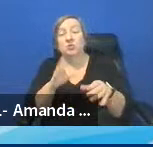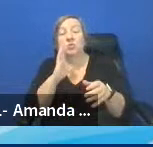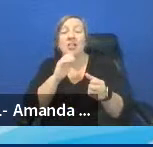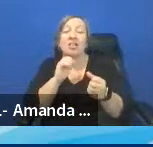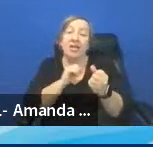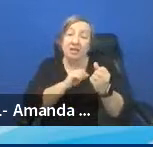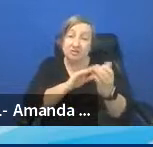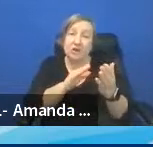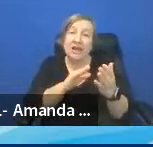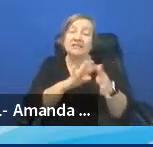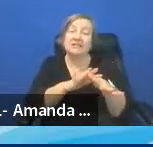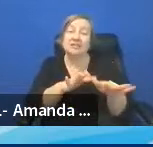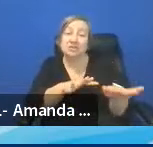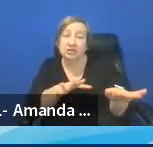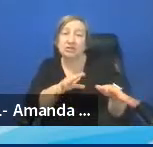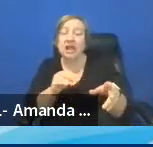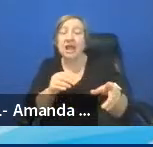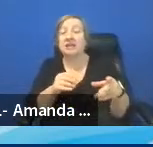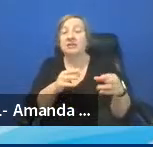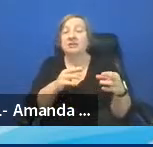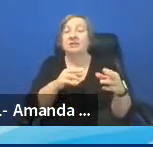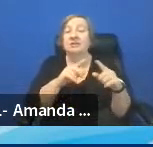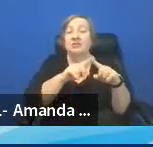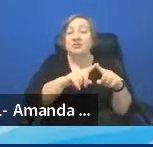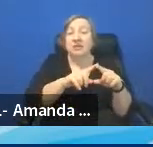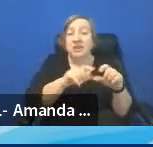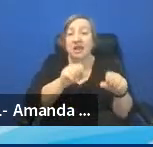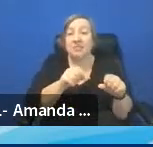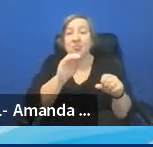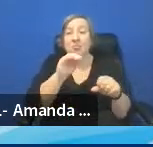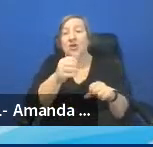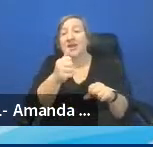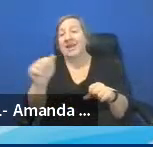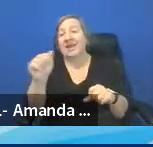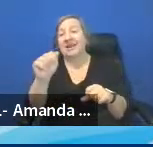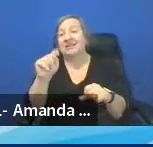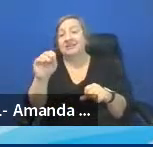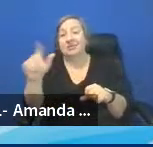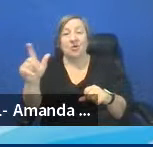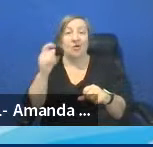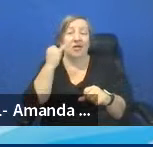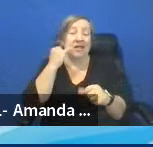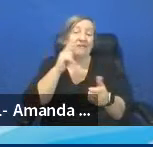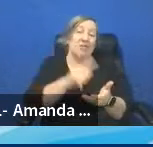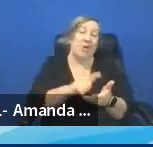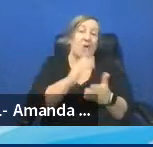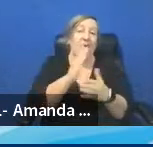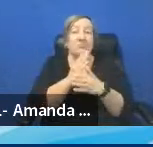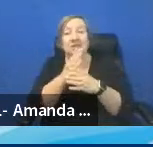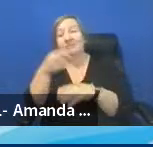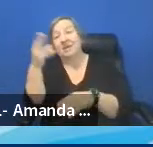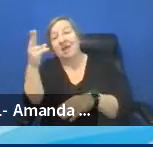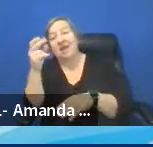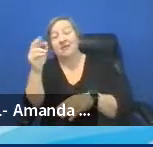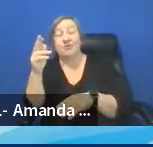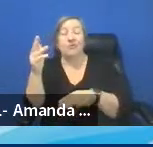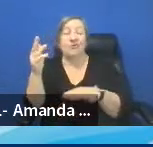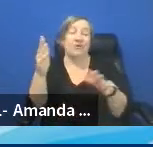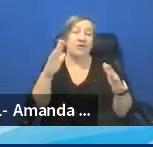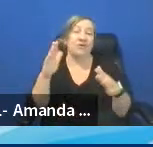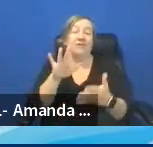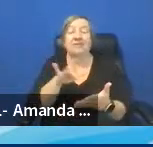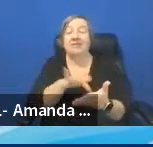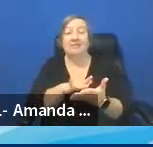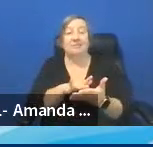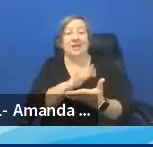address congestion and reliability. Just by putting any toll there, whether it's low, medium, high, or right in the